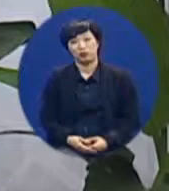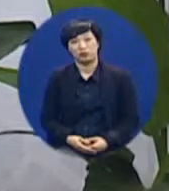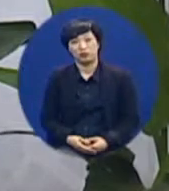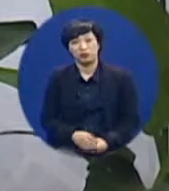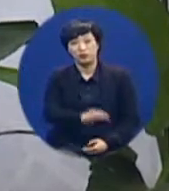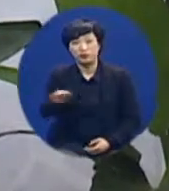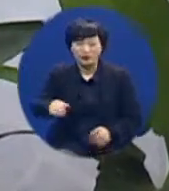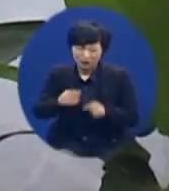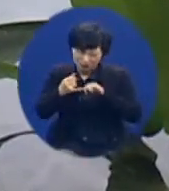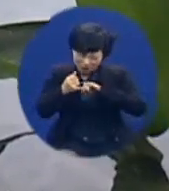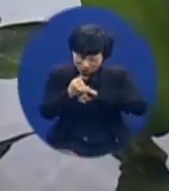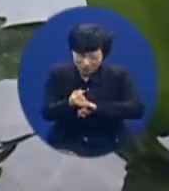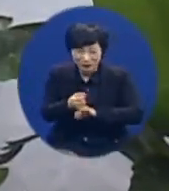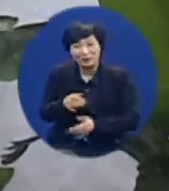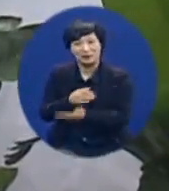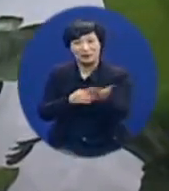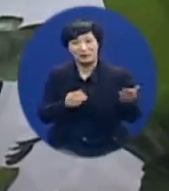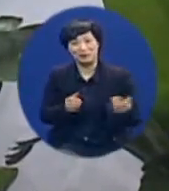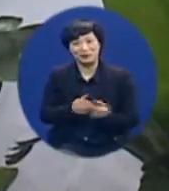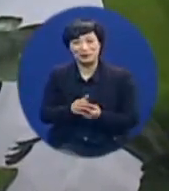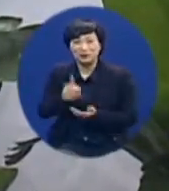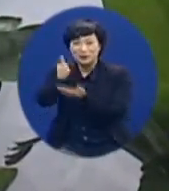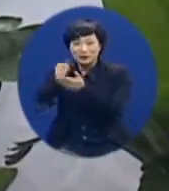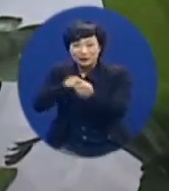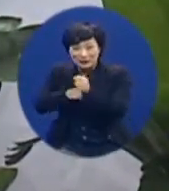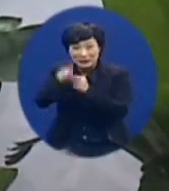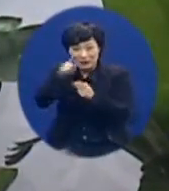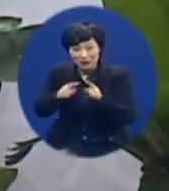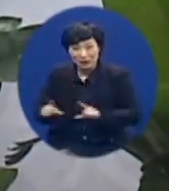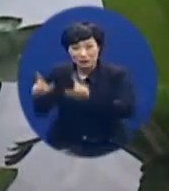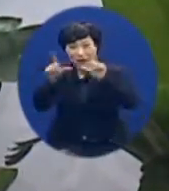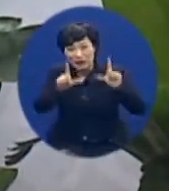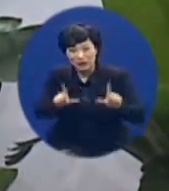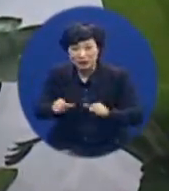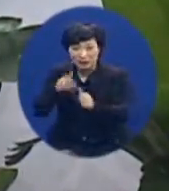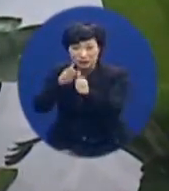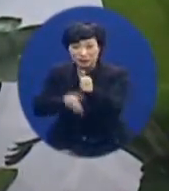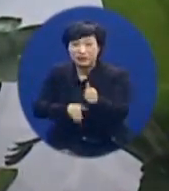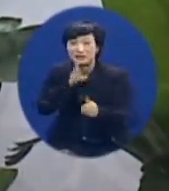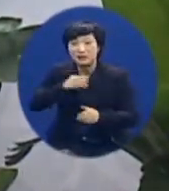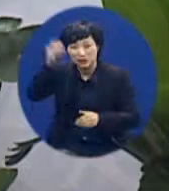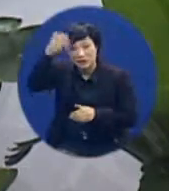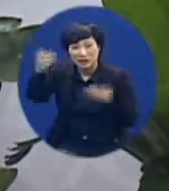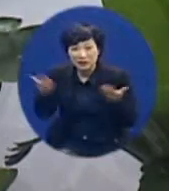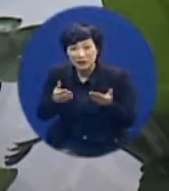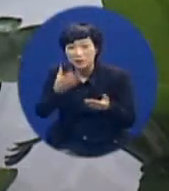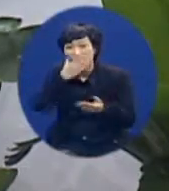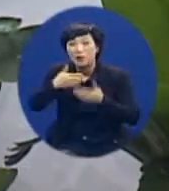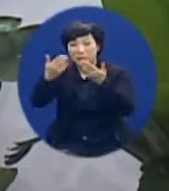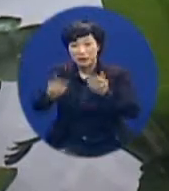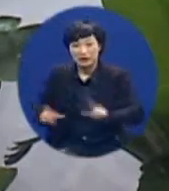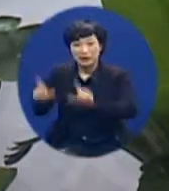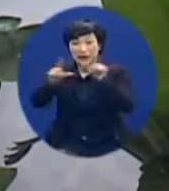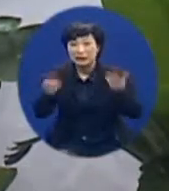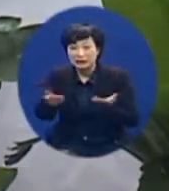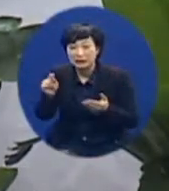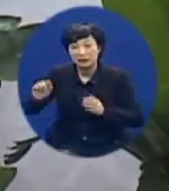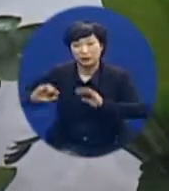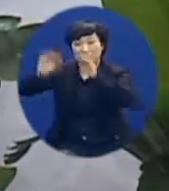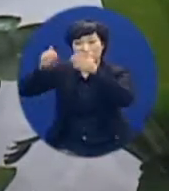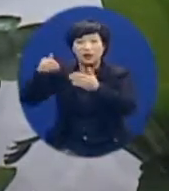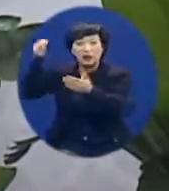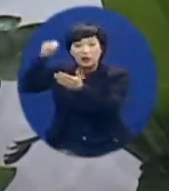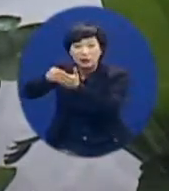God. Because there are interrupters. However, we must win against the